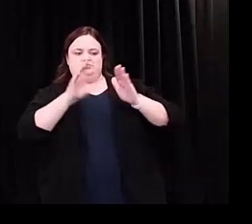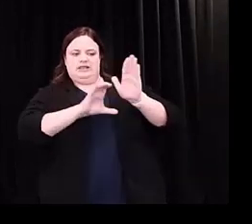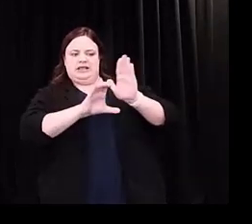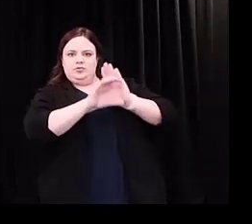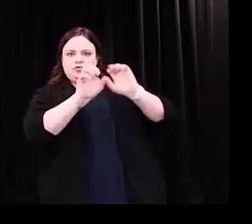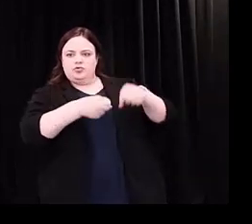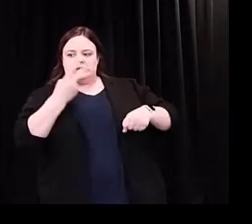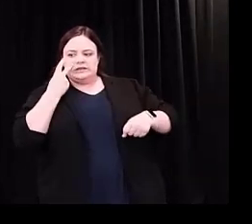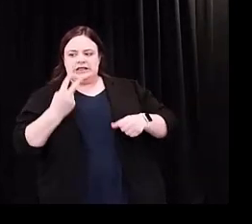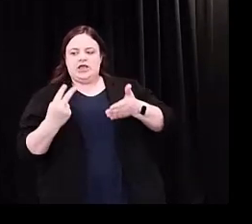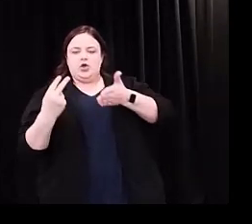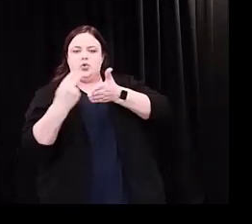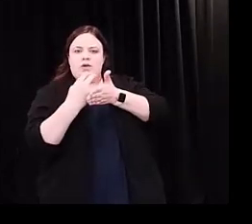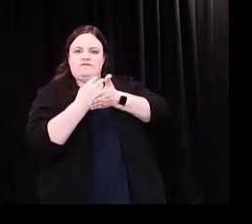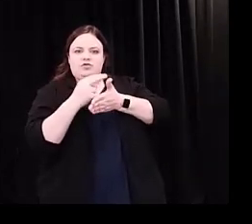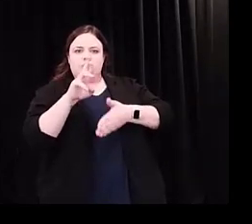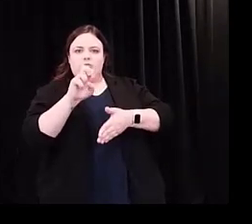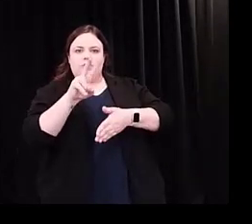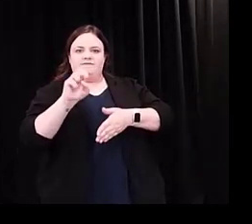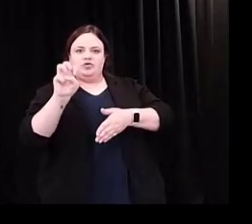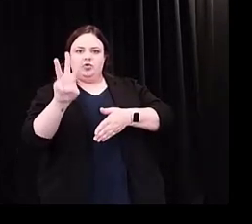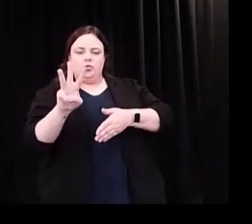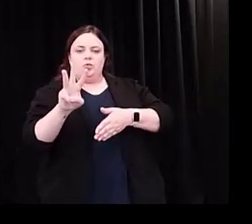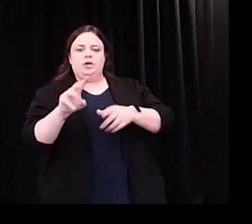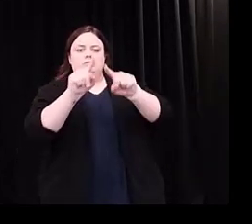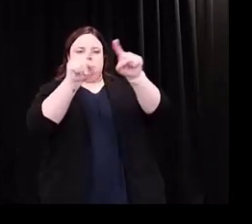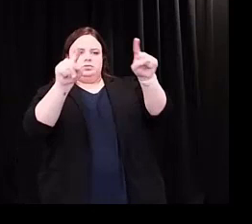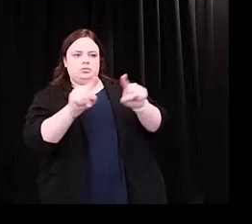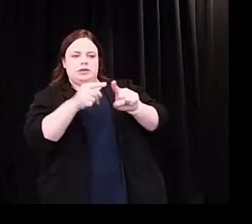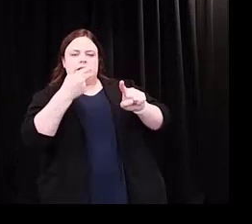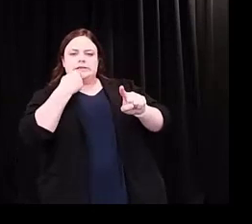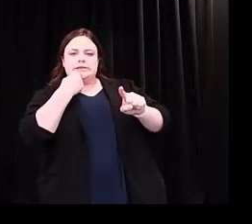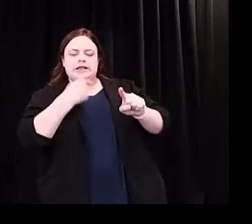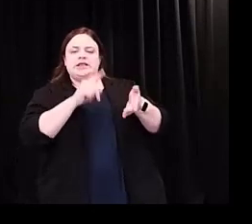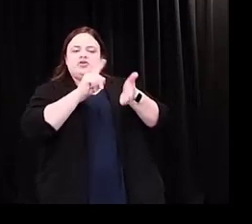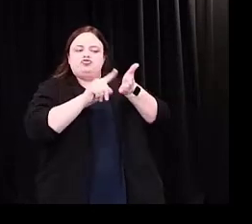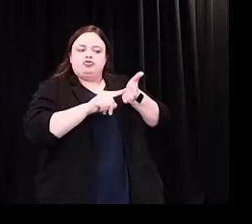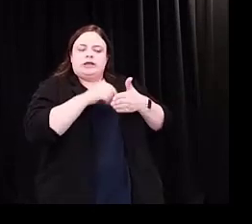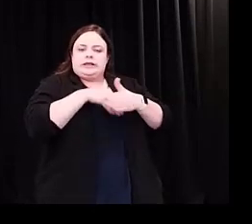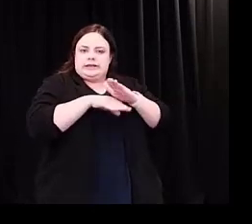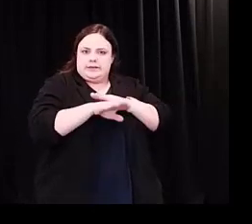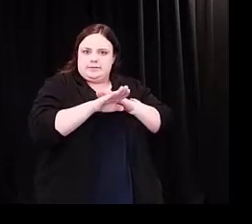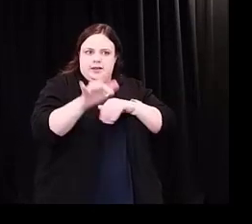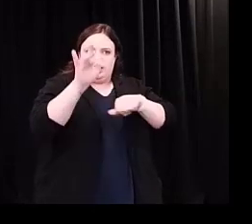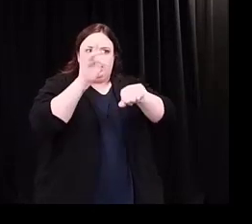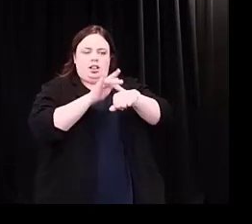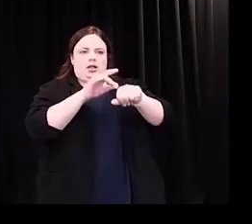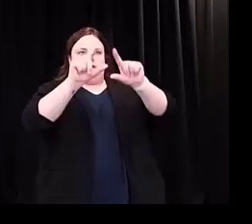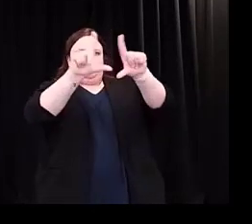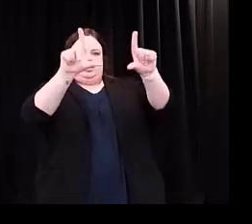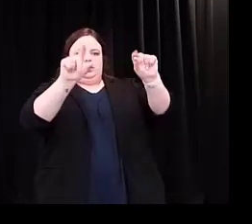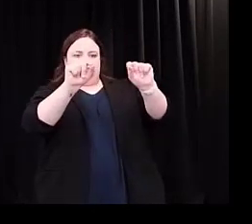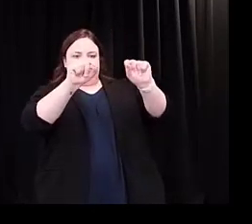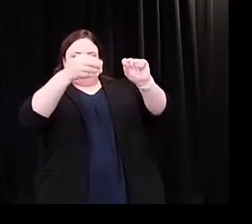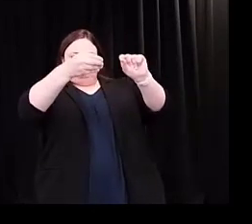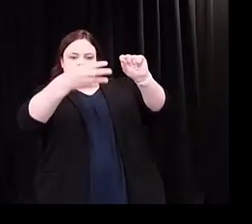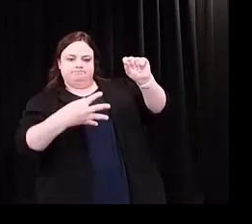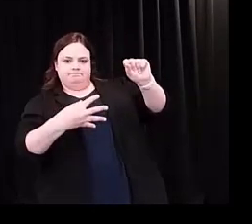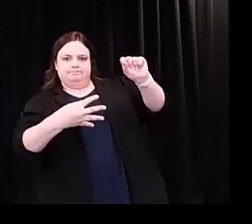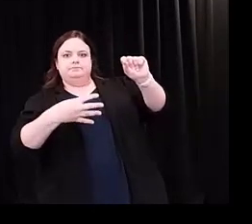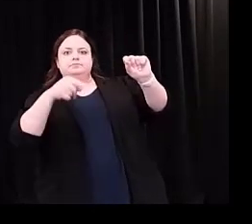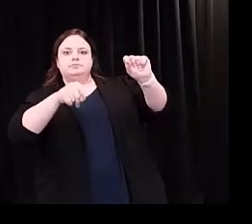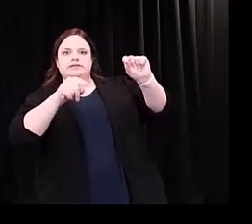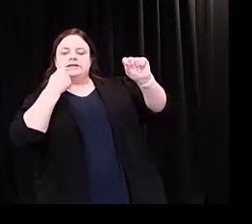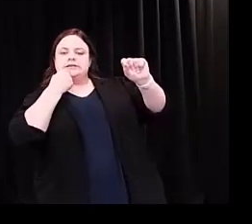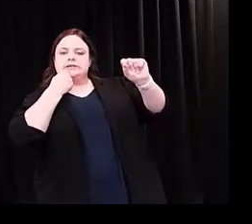that the review is circled. There's an arrow that points to the Check Accessibility button. And then below that is a pop-out screen